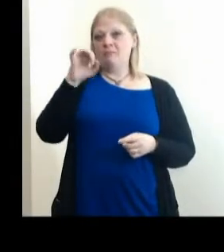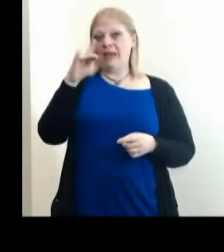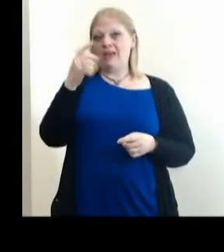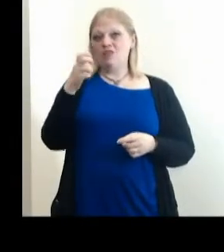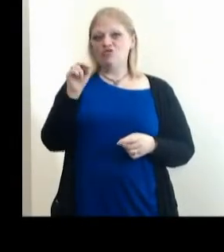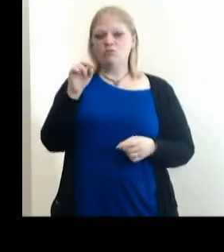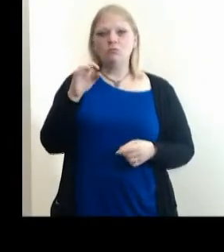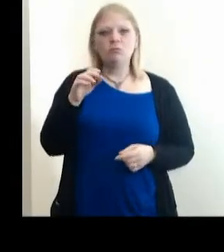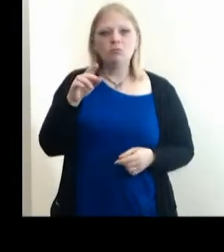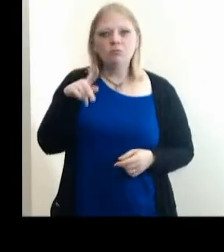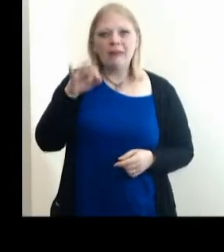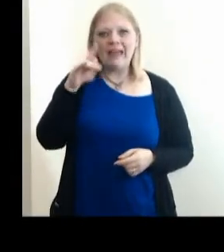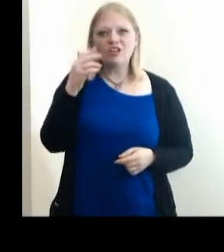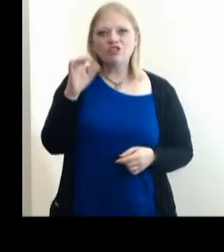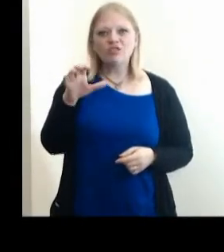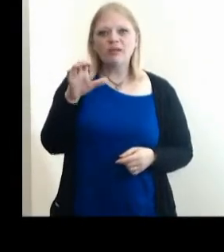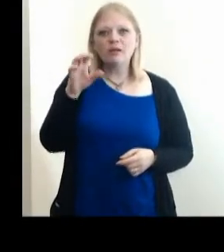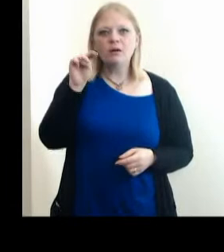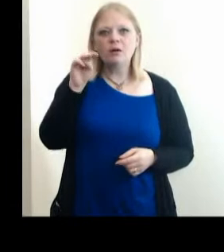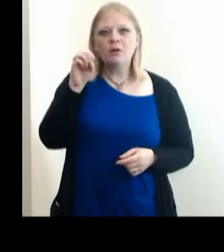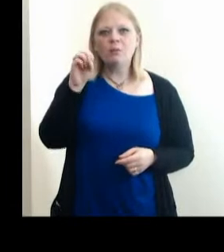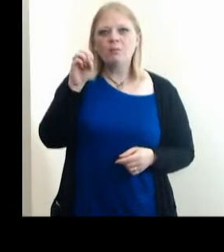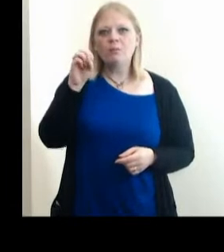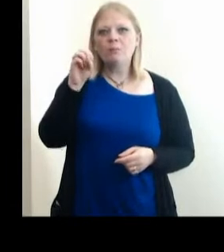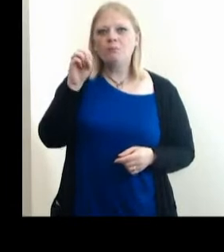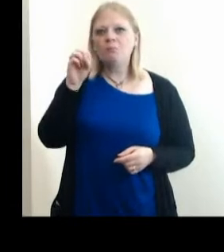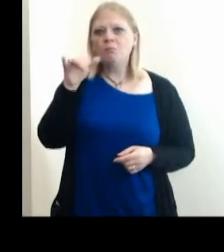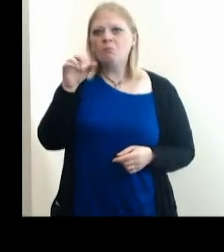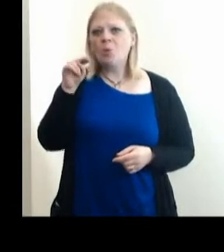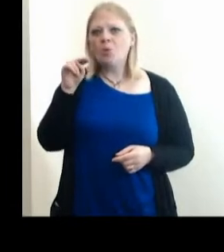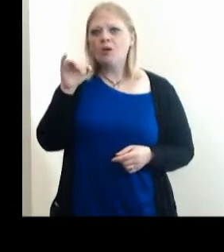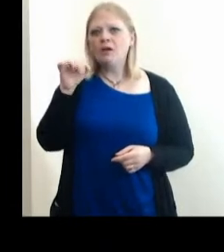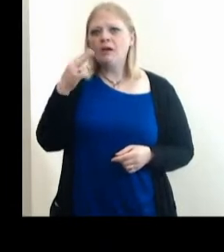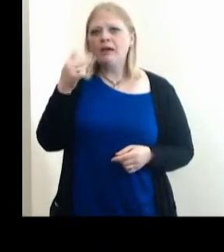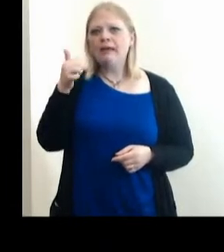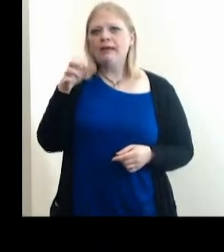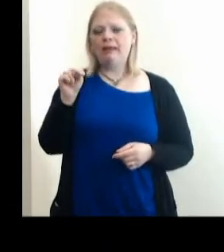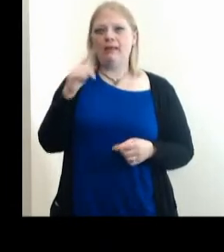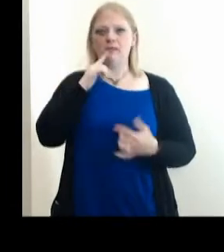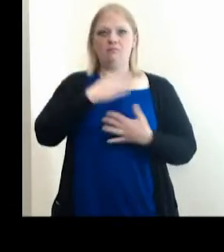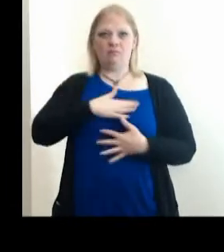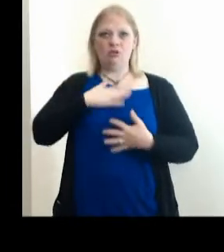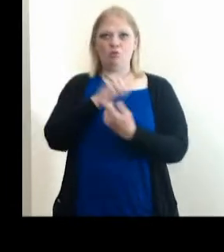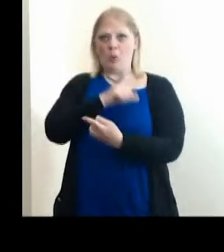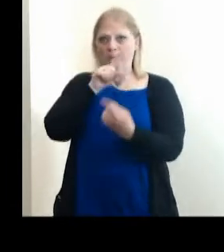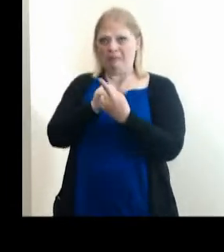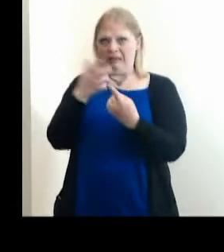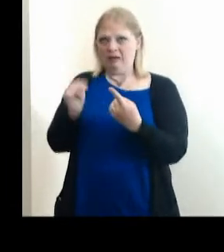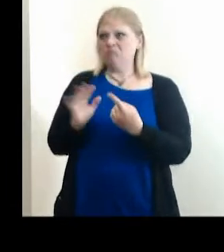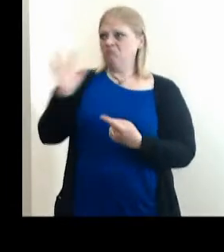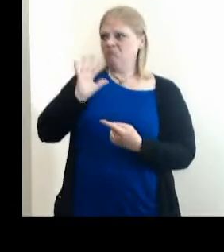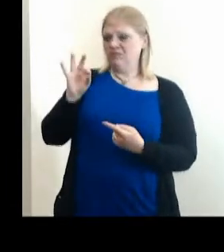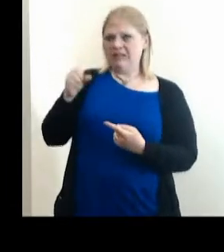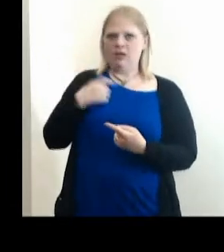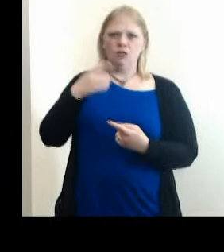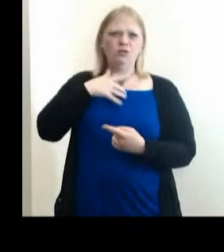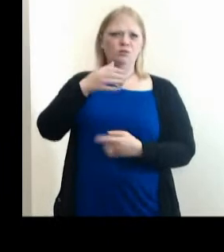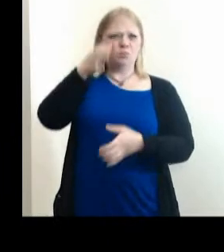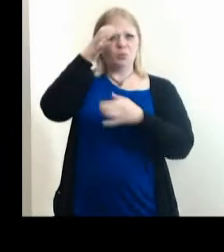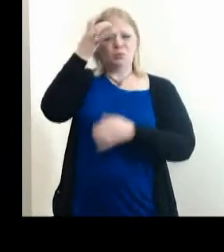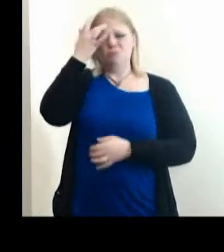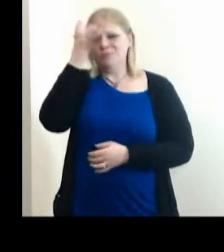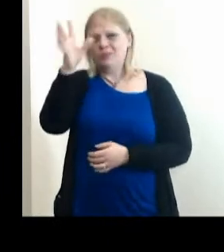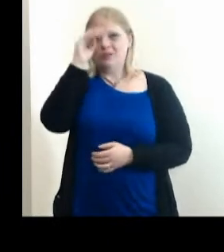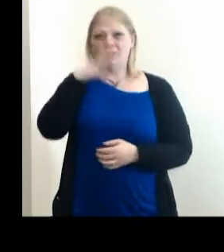our great senators. I had the pleasure to meet him in the mid-90s, and just a brilliant man. But he